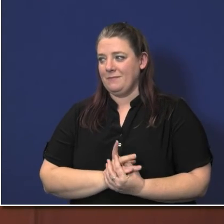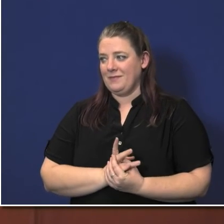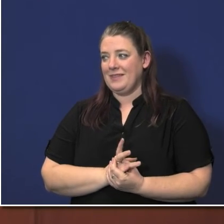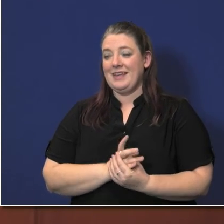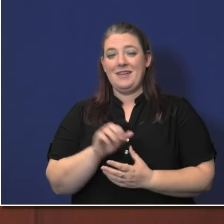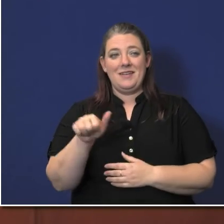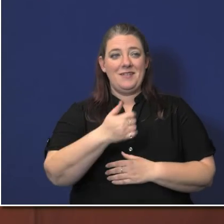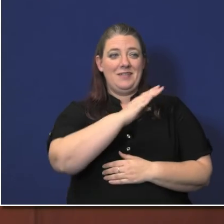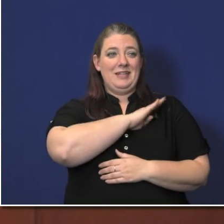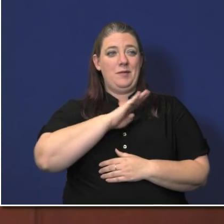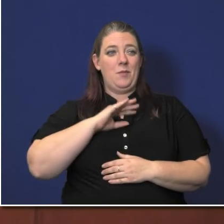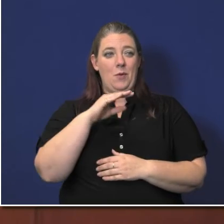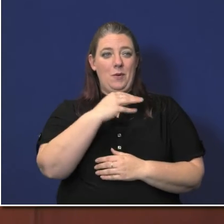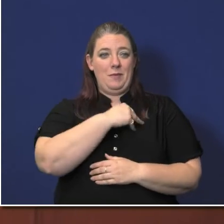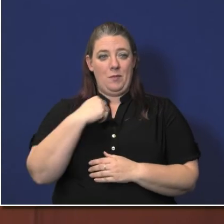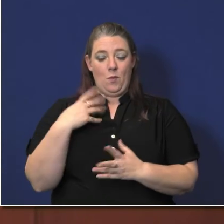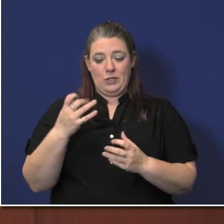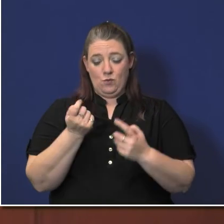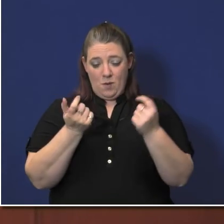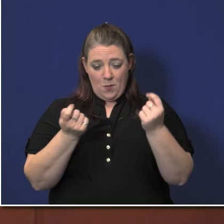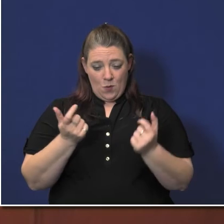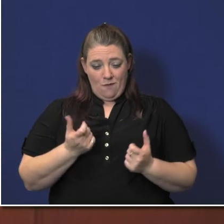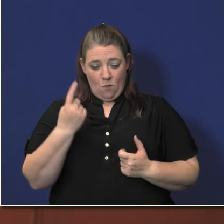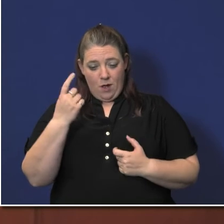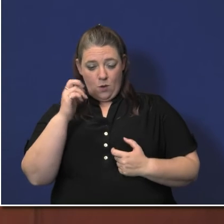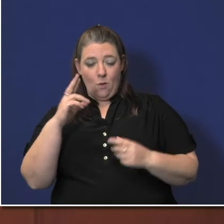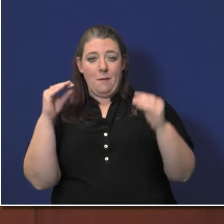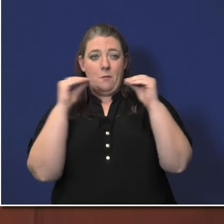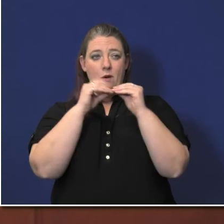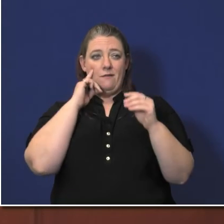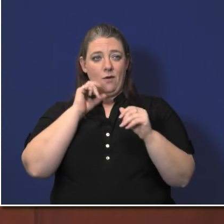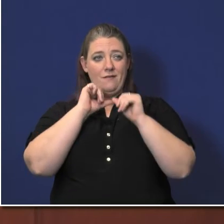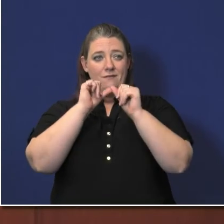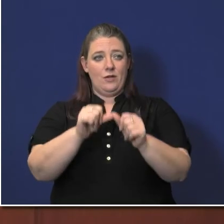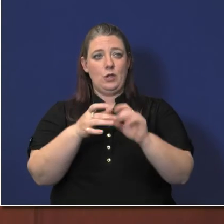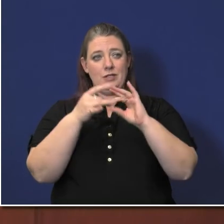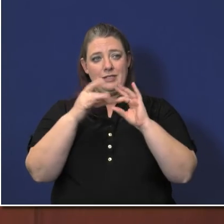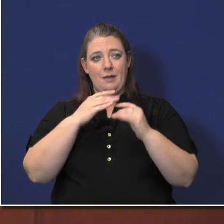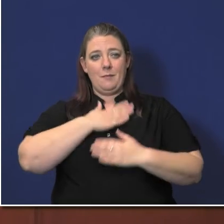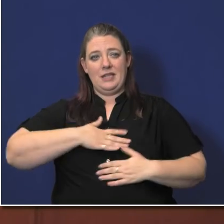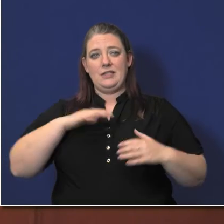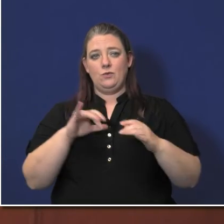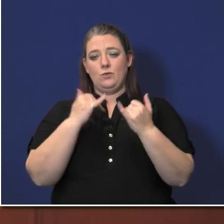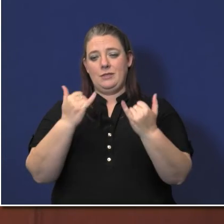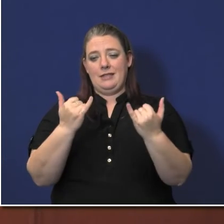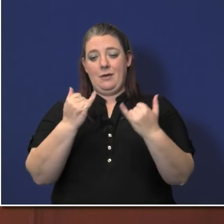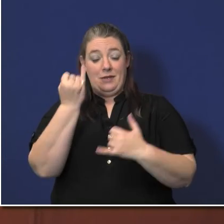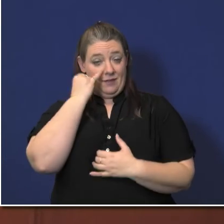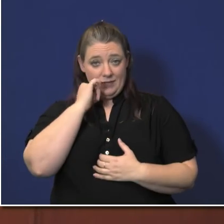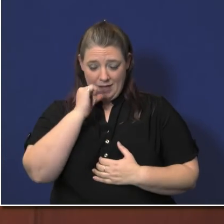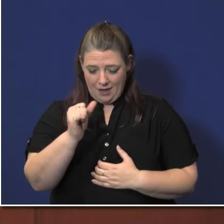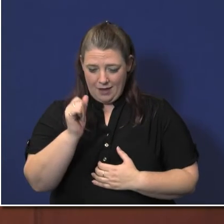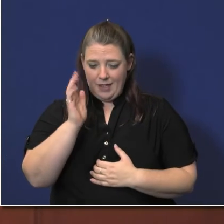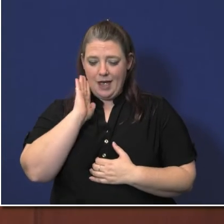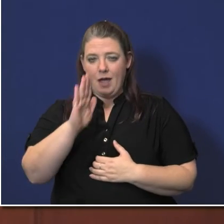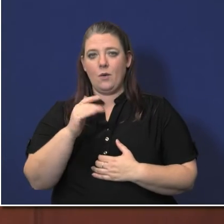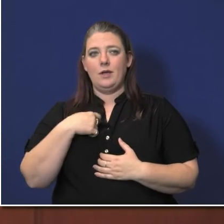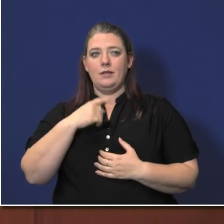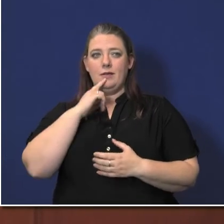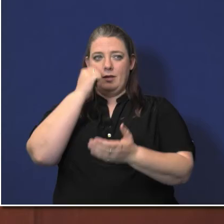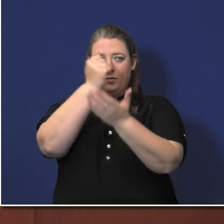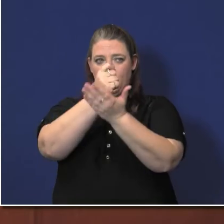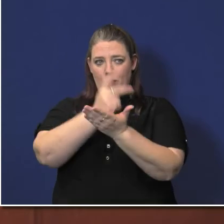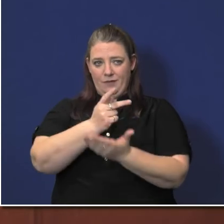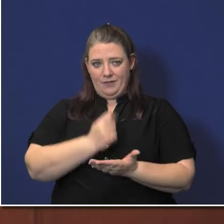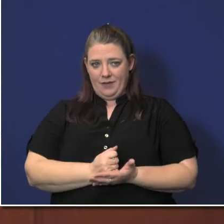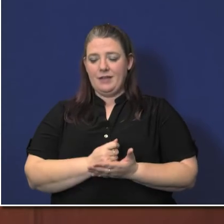wishes to remove one or more items for further discussion, please do so at this time. If not, I'll entertain a motion to approve the